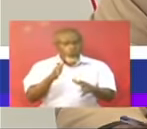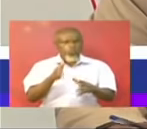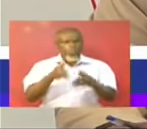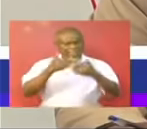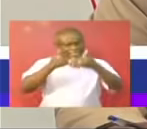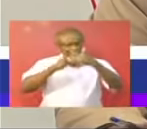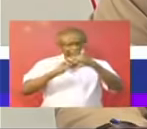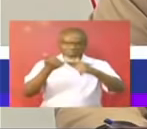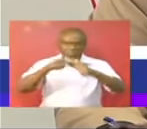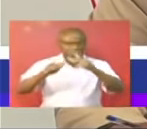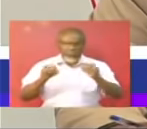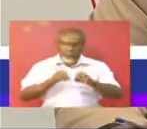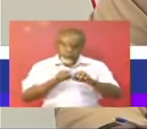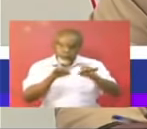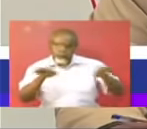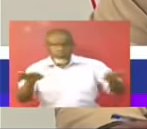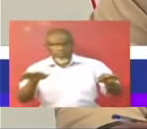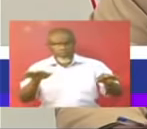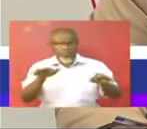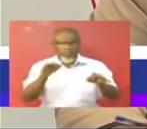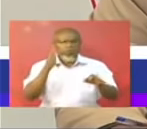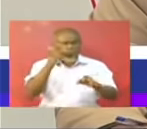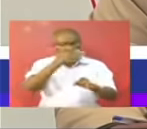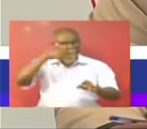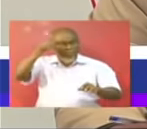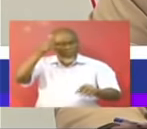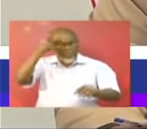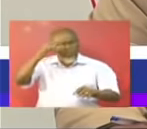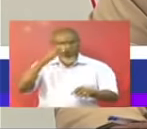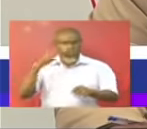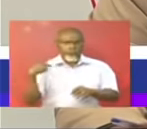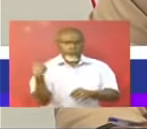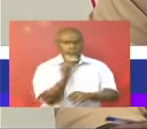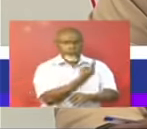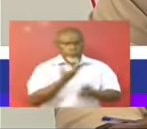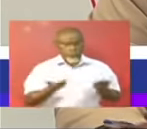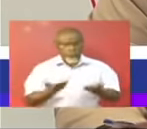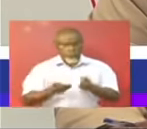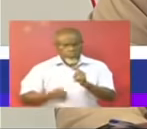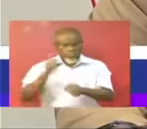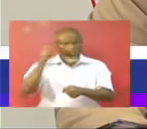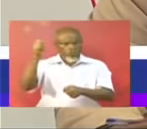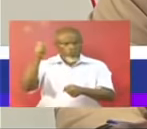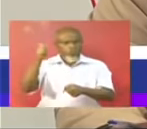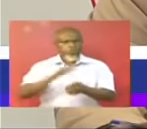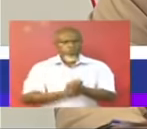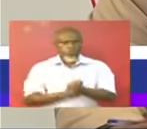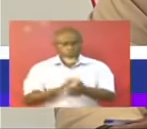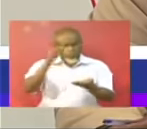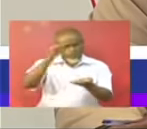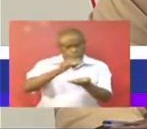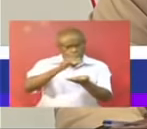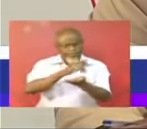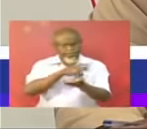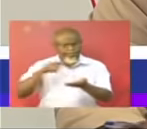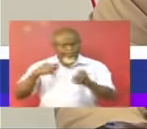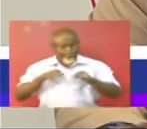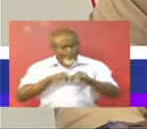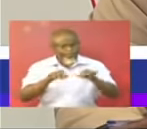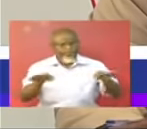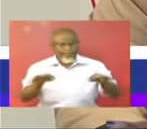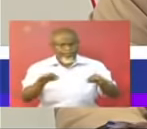introduction of a new variant, the better off we will be in reducing the risk of spread. Now, this new variant, as we had spoken about